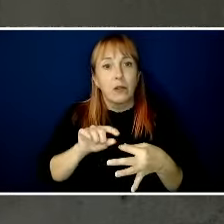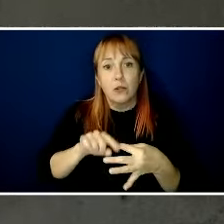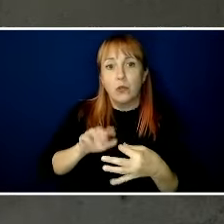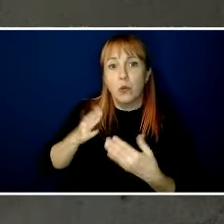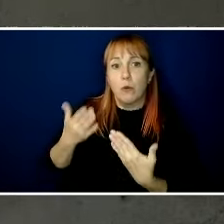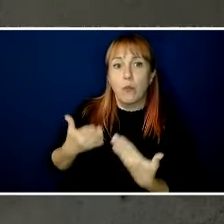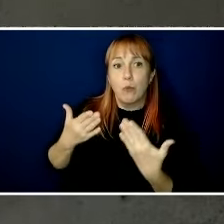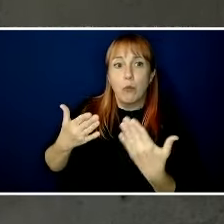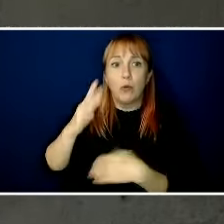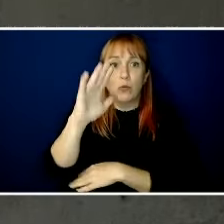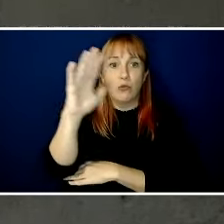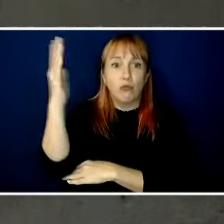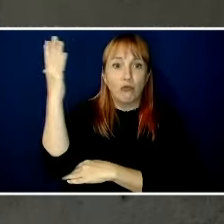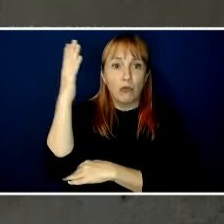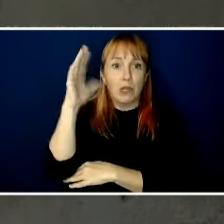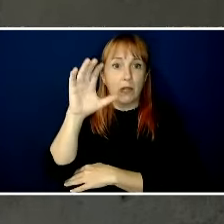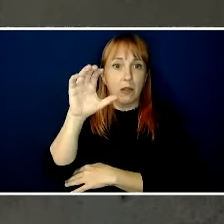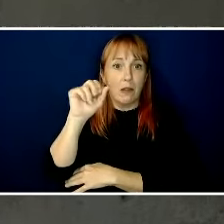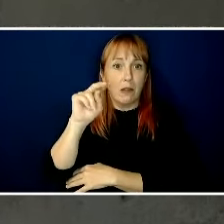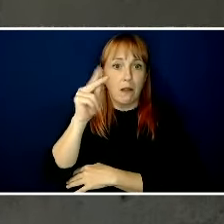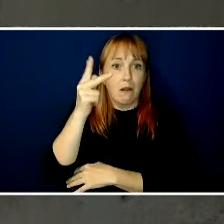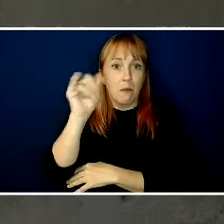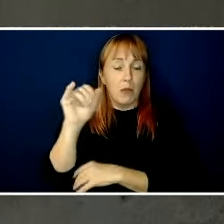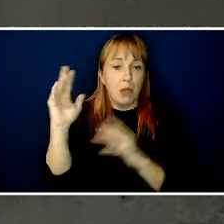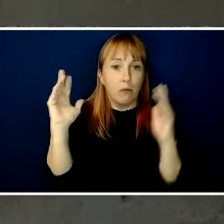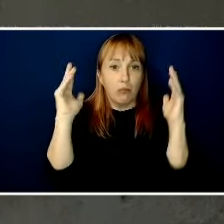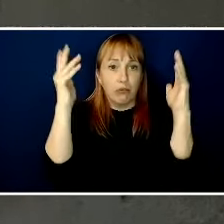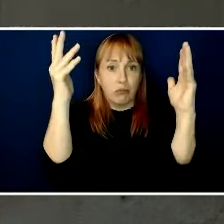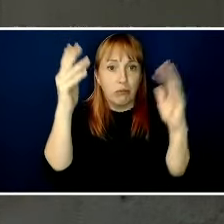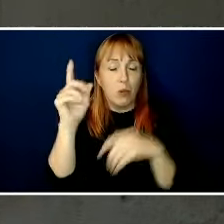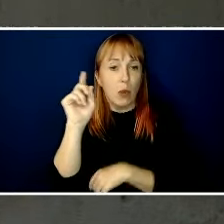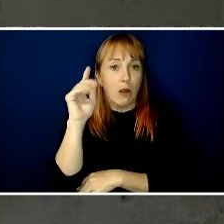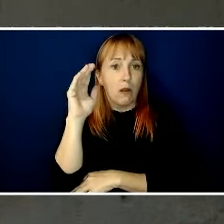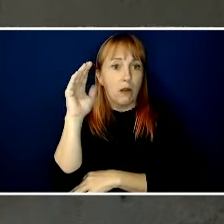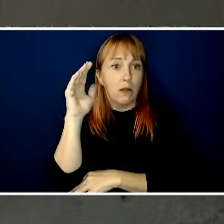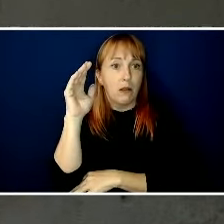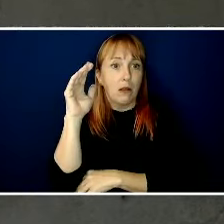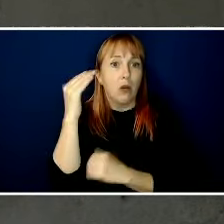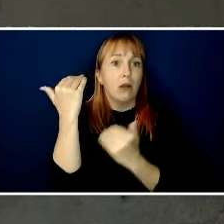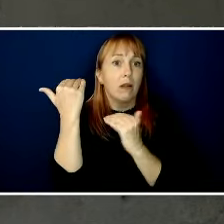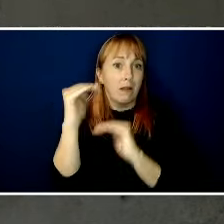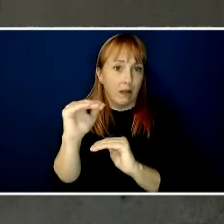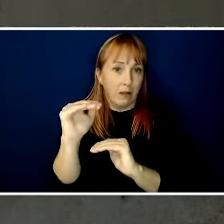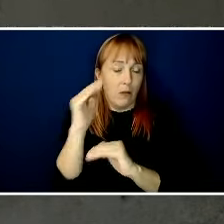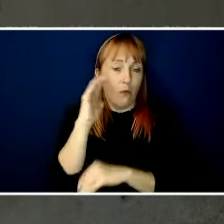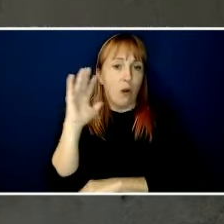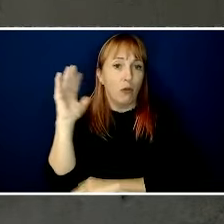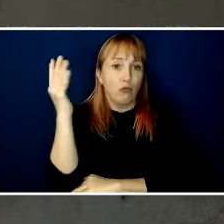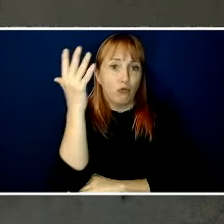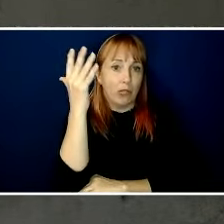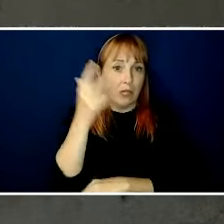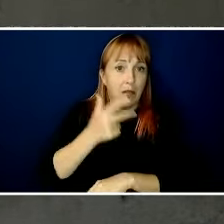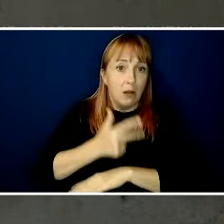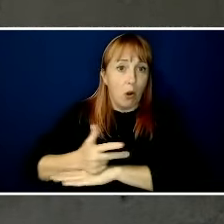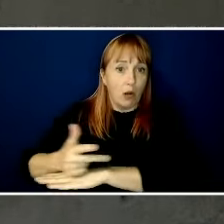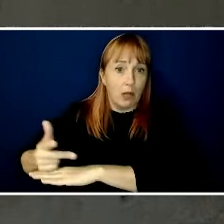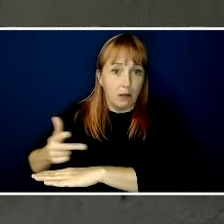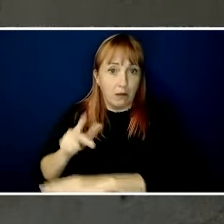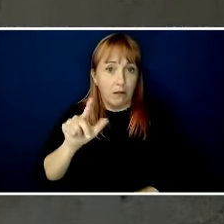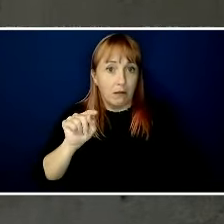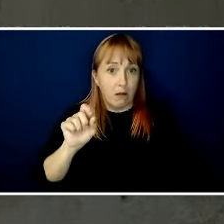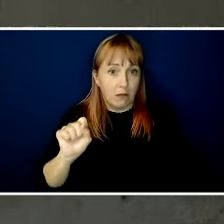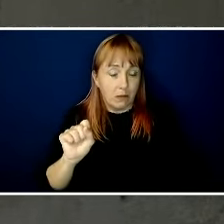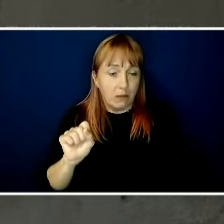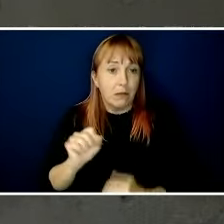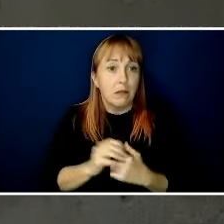tree canopy on parking lots. And the principal concern is having